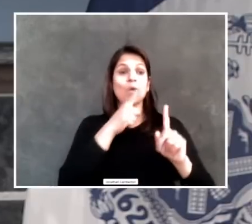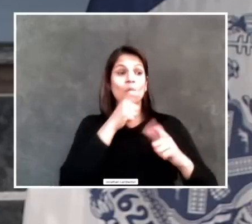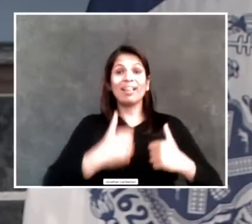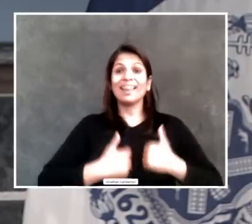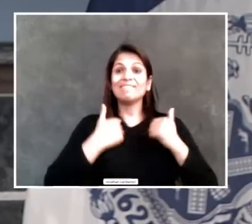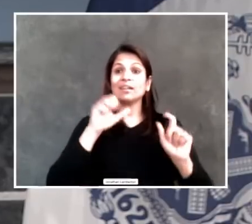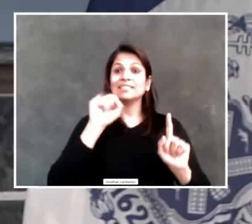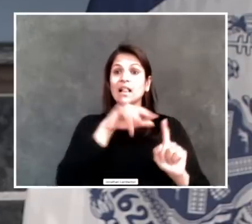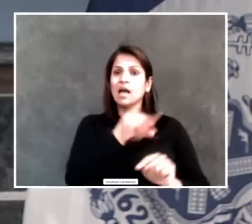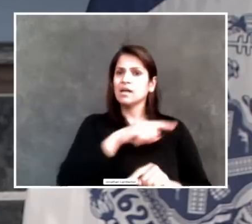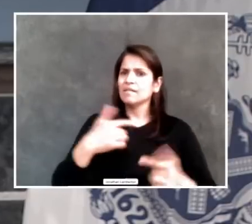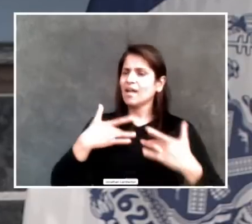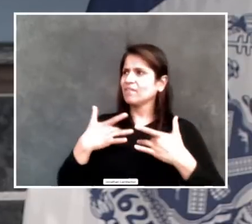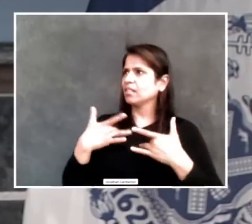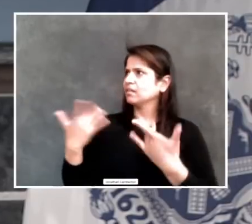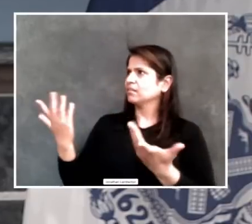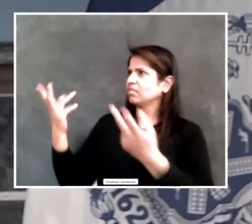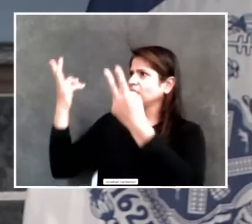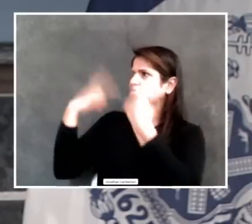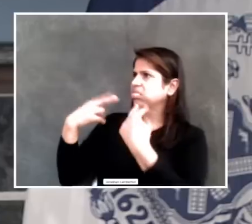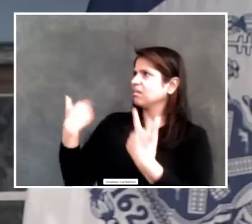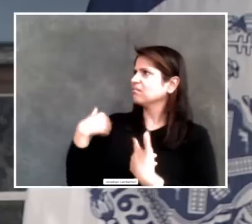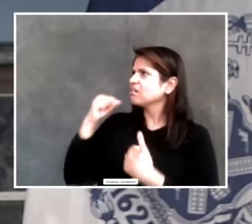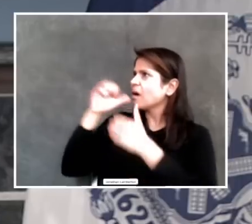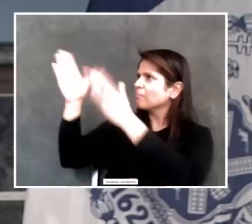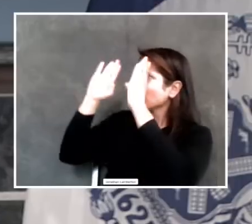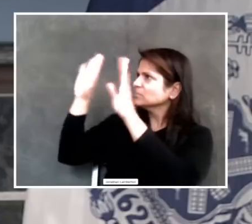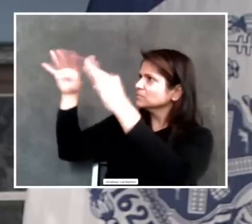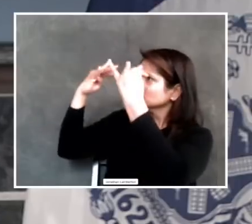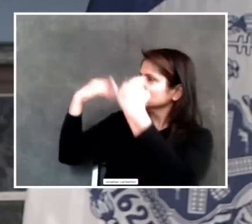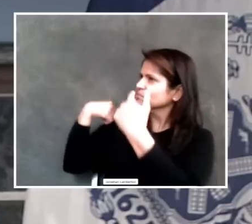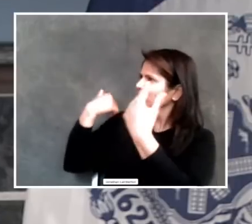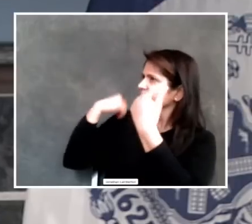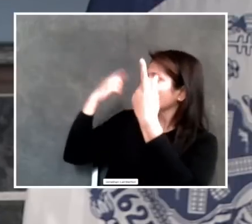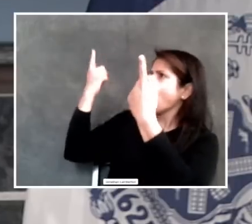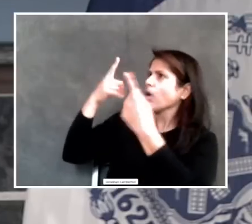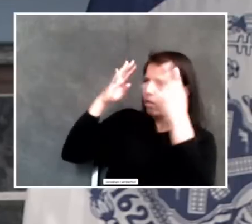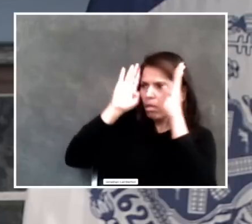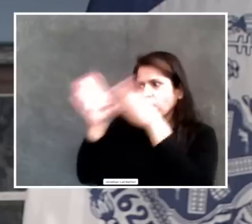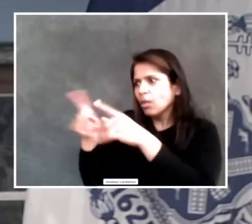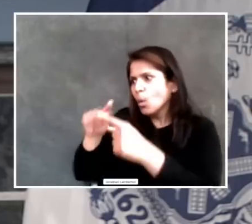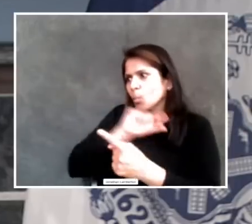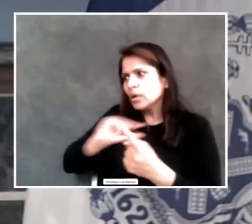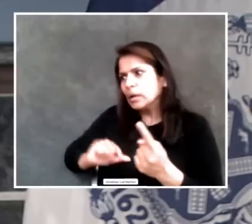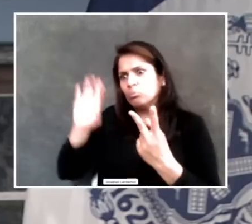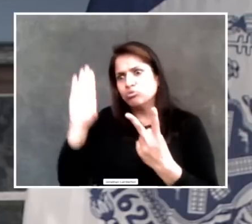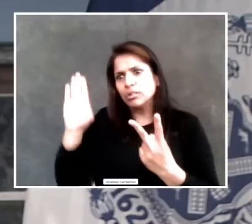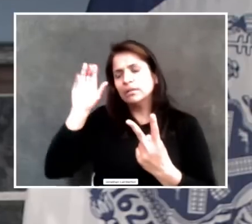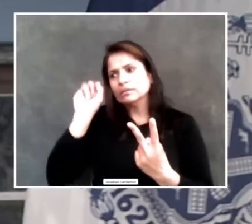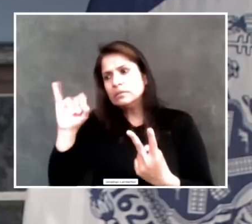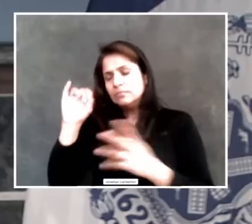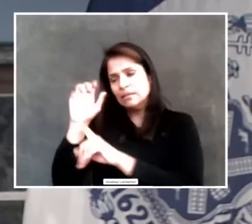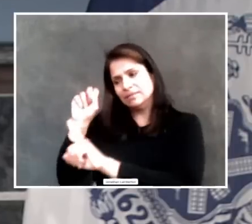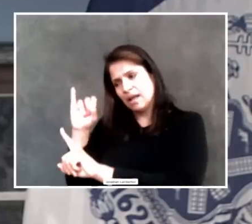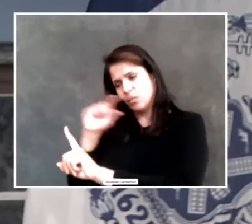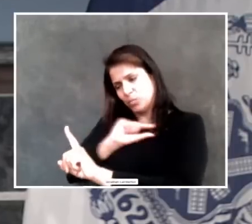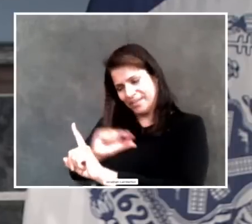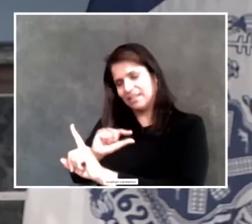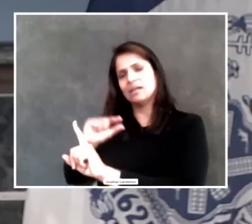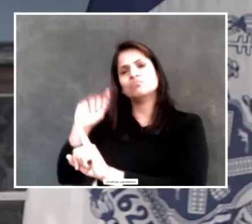and equipment are going to Staten Island hospitals. That should be reported too, because it's not fair to the people of Staten Island to only show one side of the picture. It's just